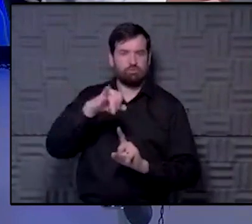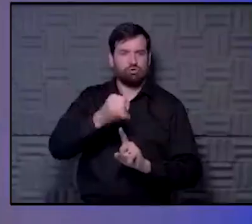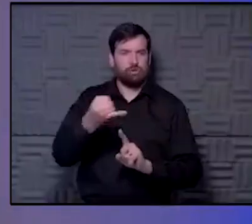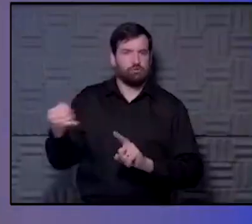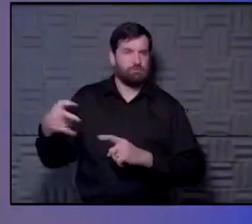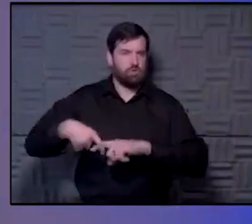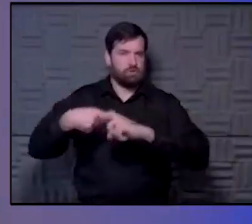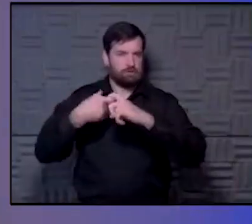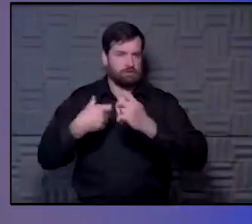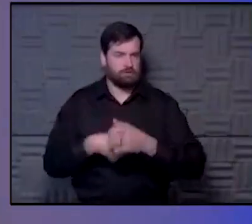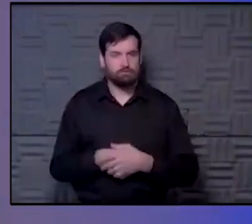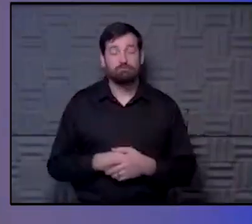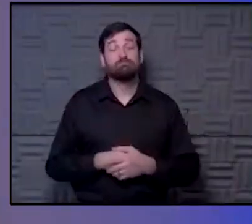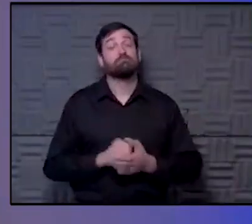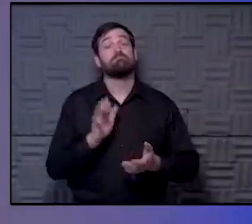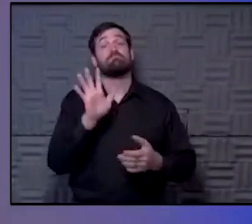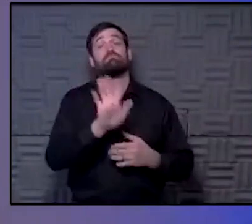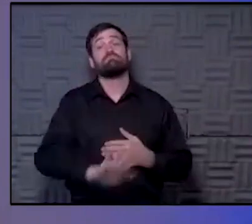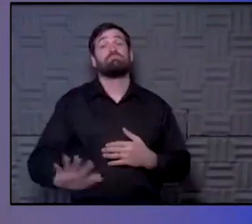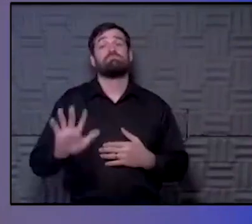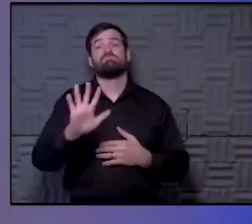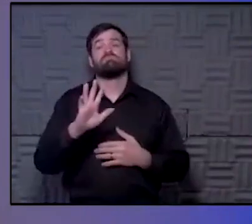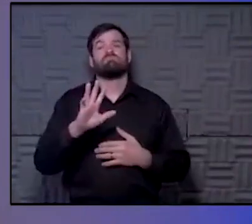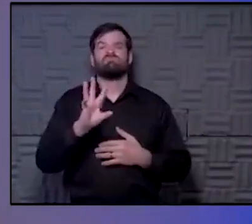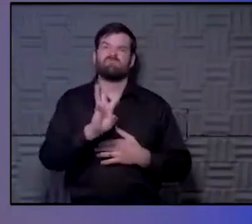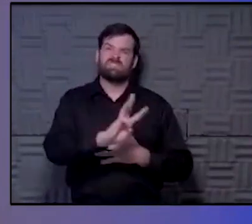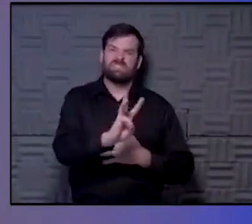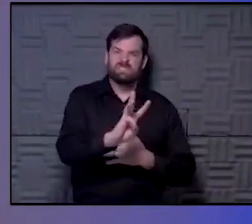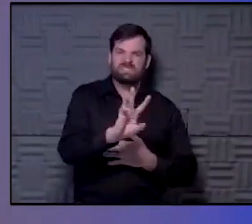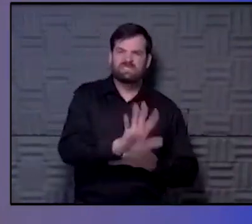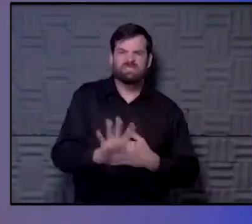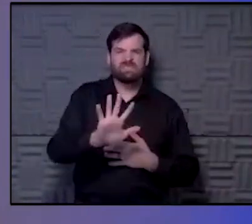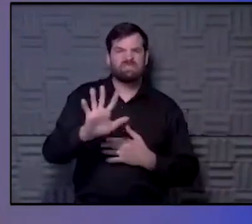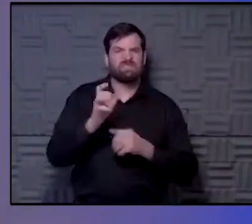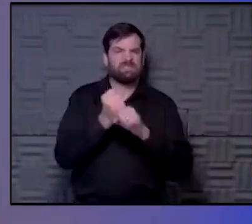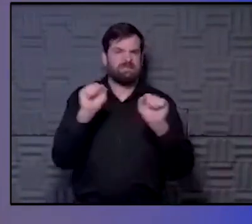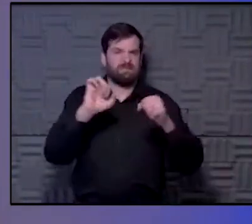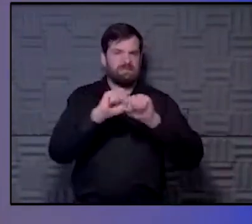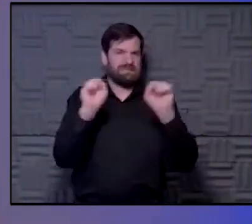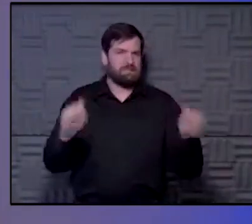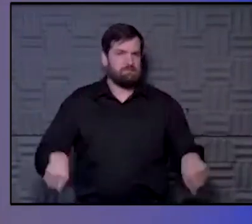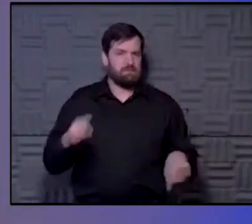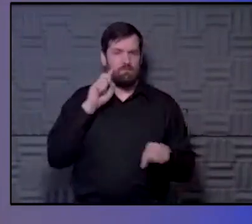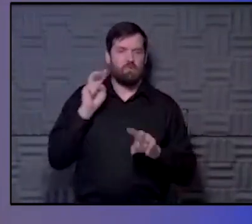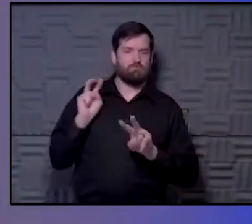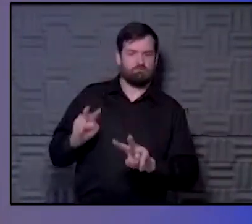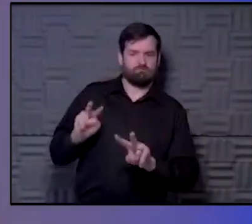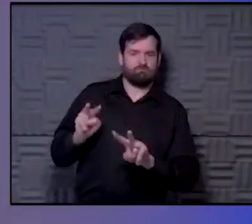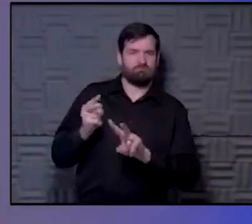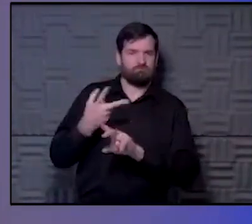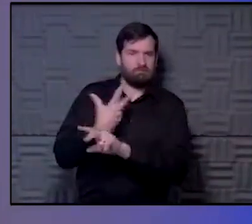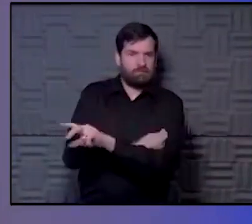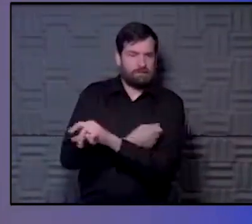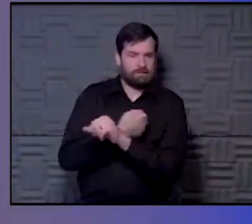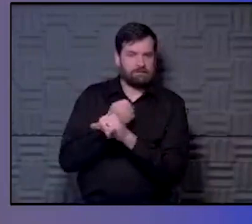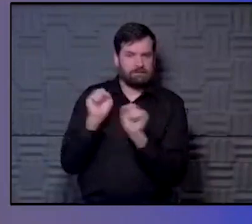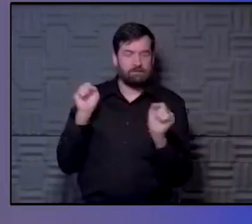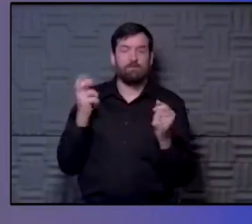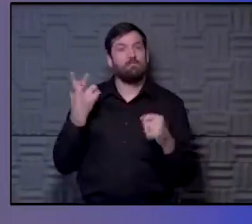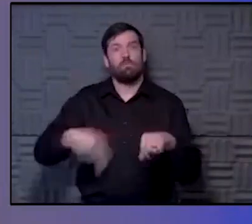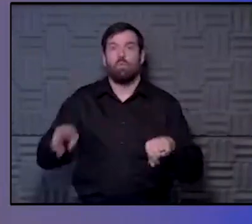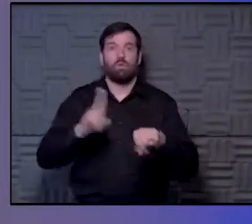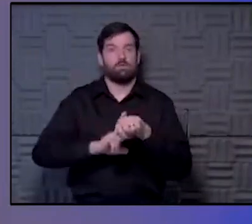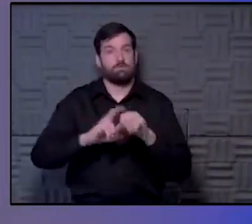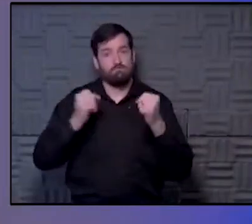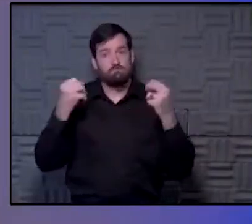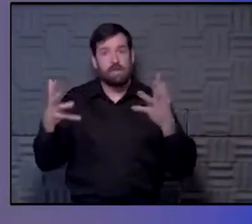pause? So there are about a half a dozen safety systems in place to watch for vaccine safety, and they've been very active, of course, with the number